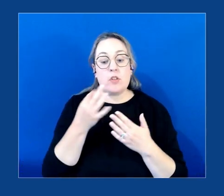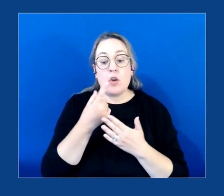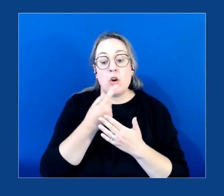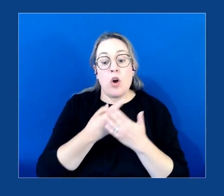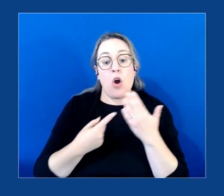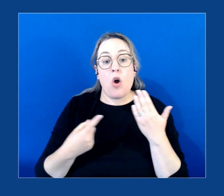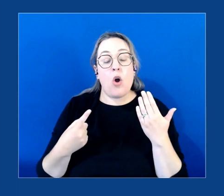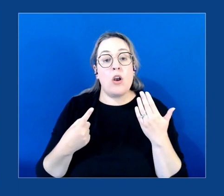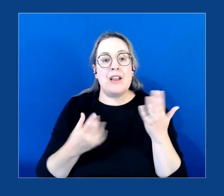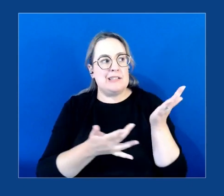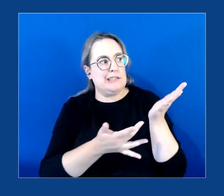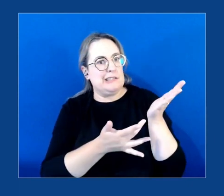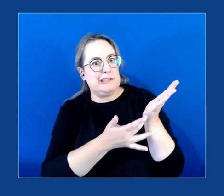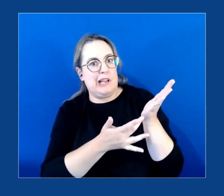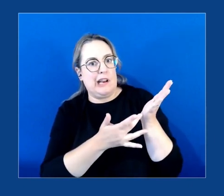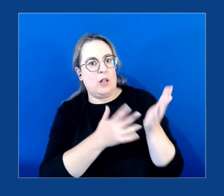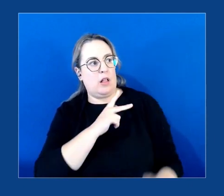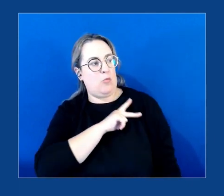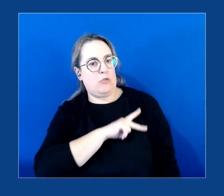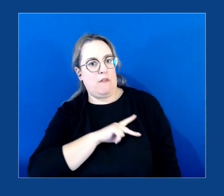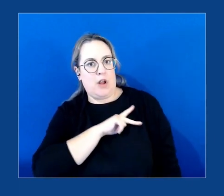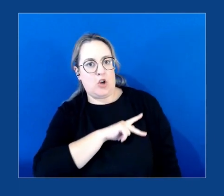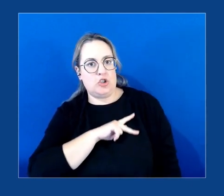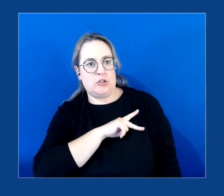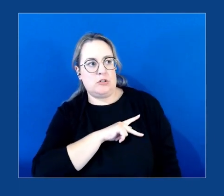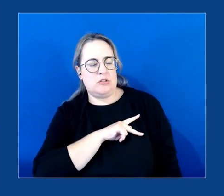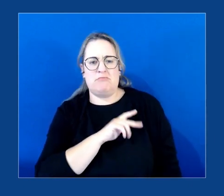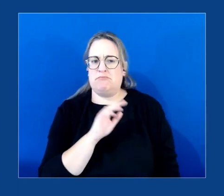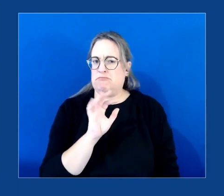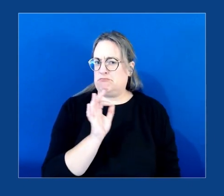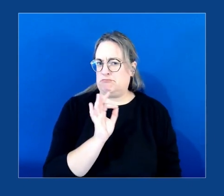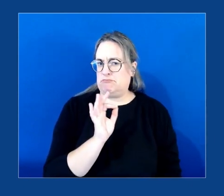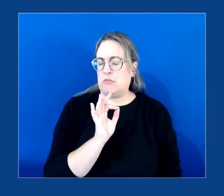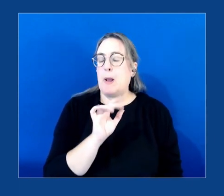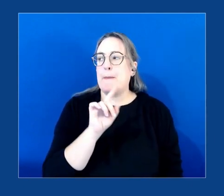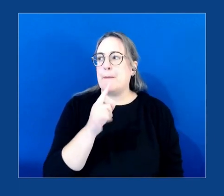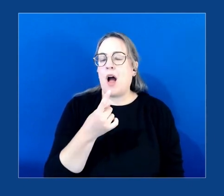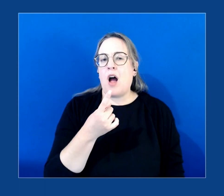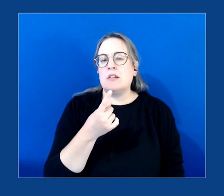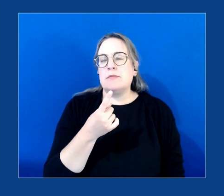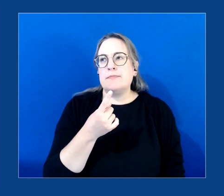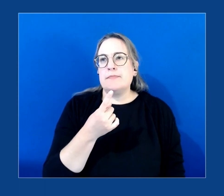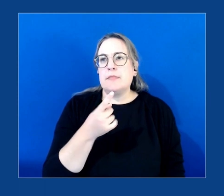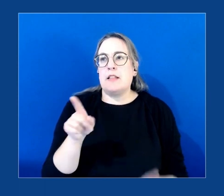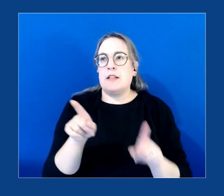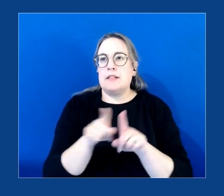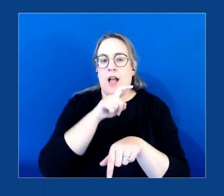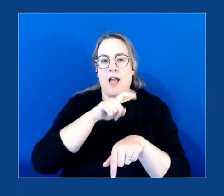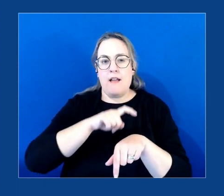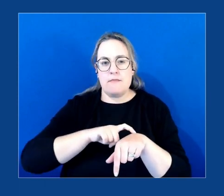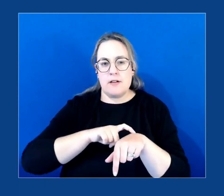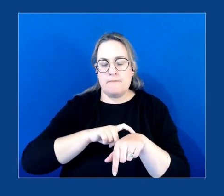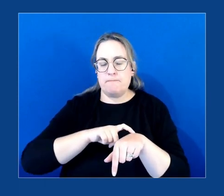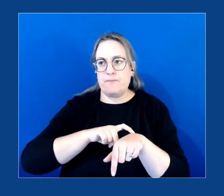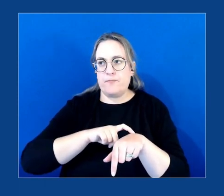our technical professional ways of doing things, but finding ways to